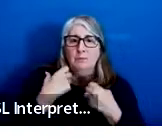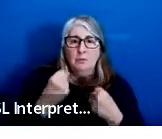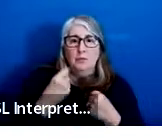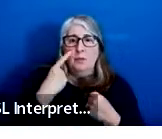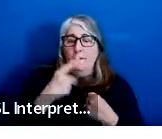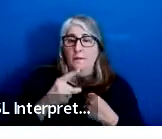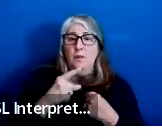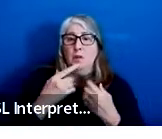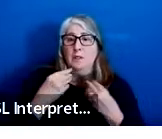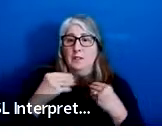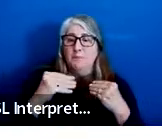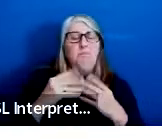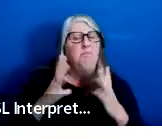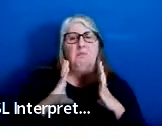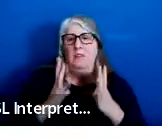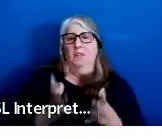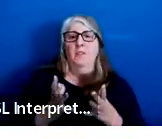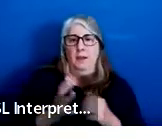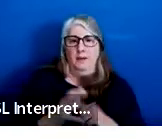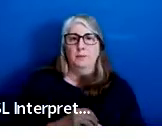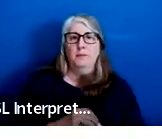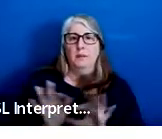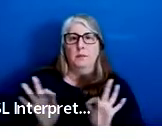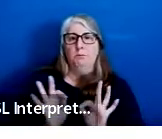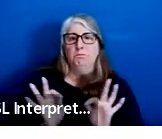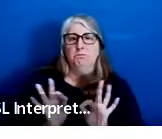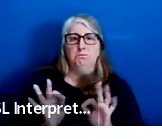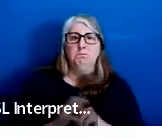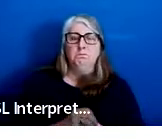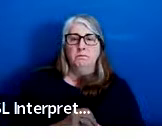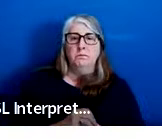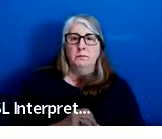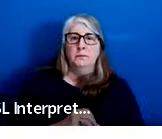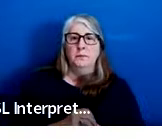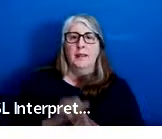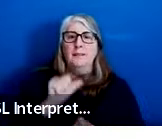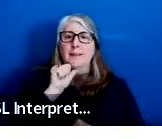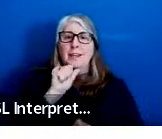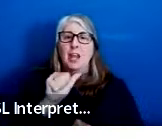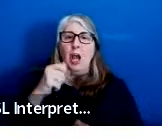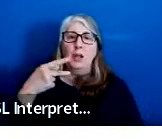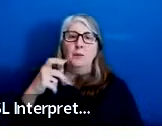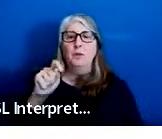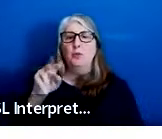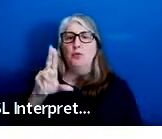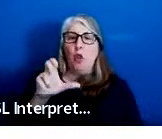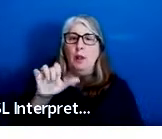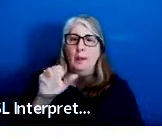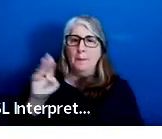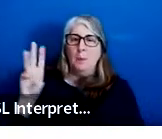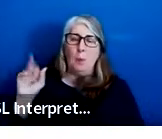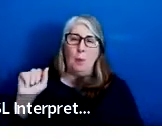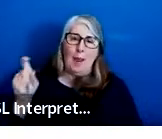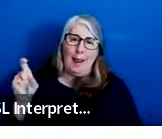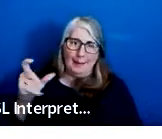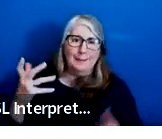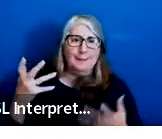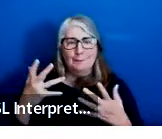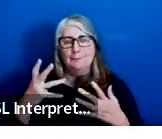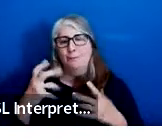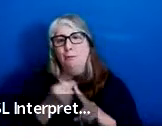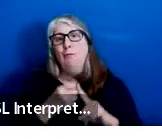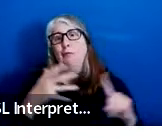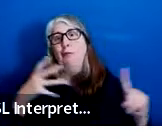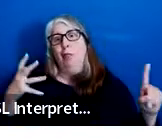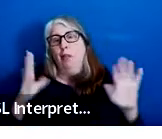the process. That's actually a non-petroleum wax. It's a long story, but it will not adversely affect